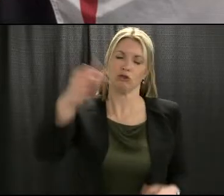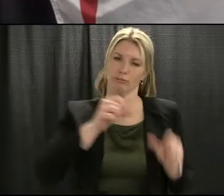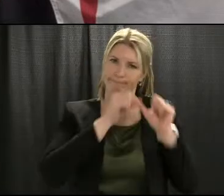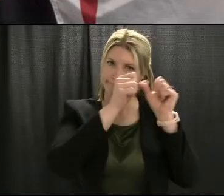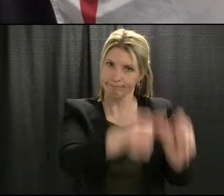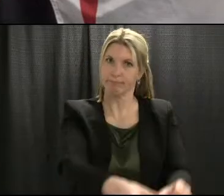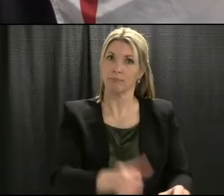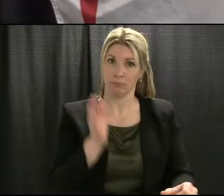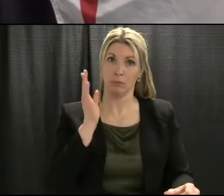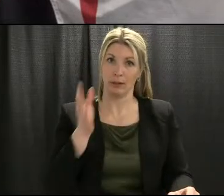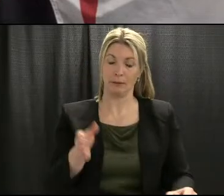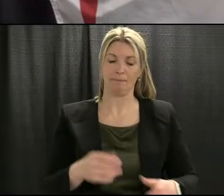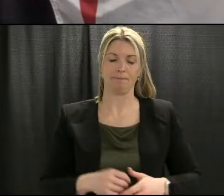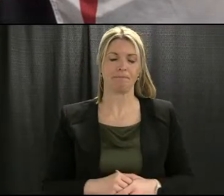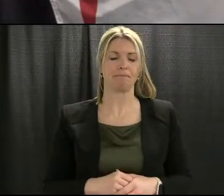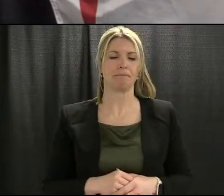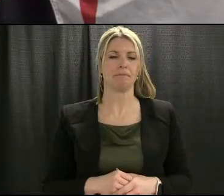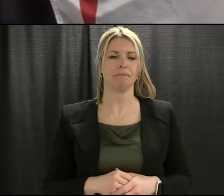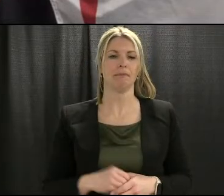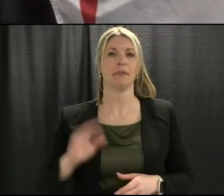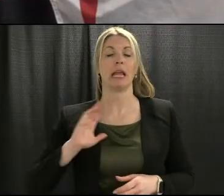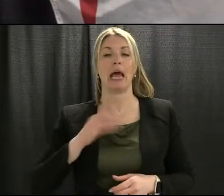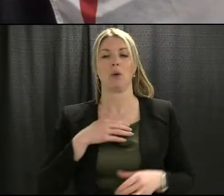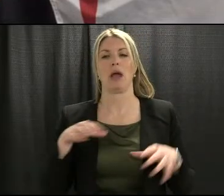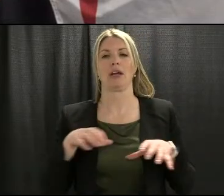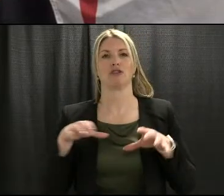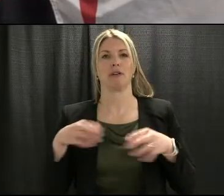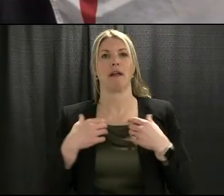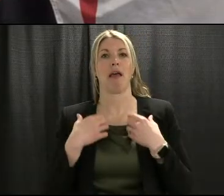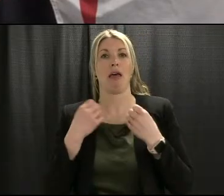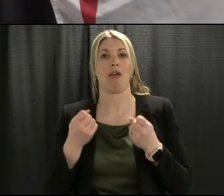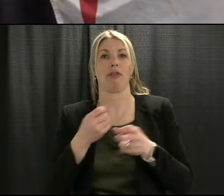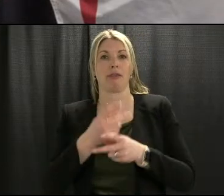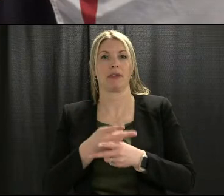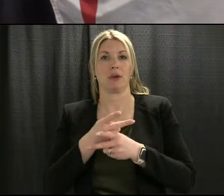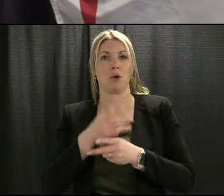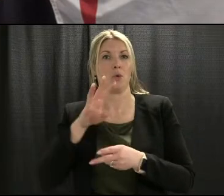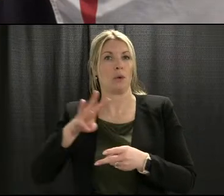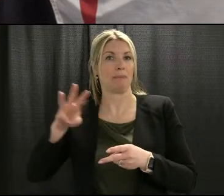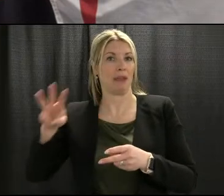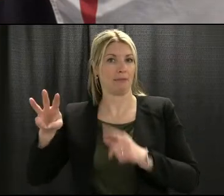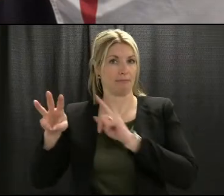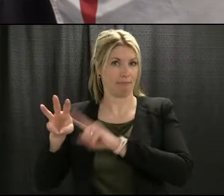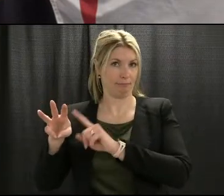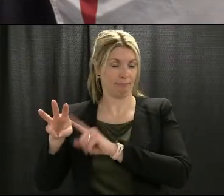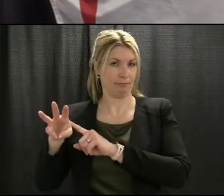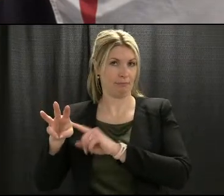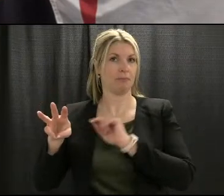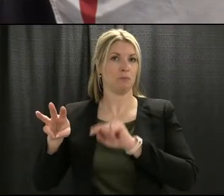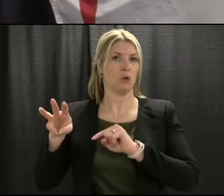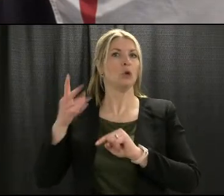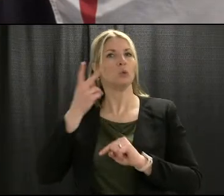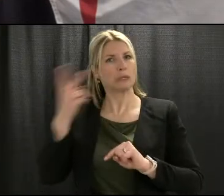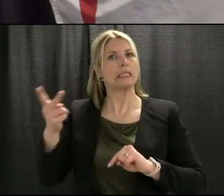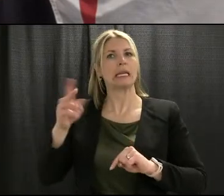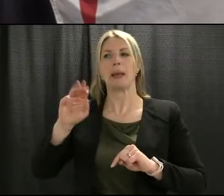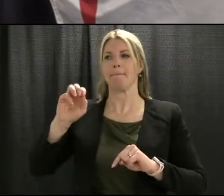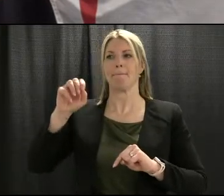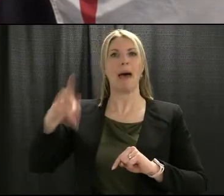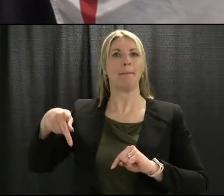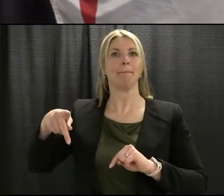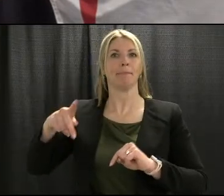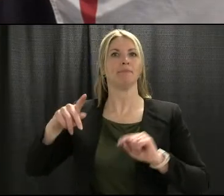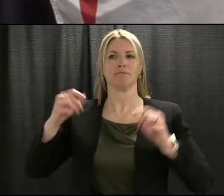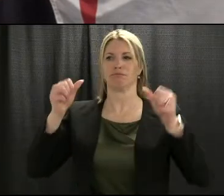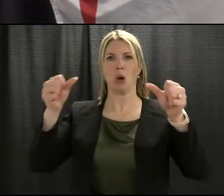On our Healthcare Action website, you'll see a map which will show you where all of the current and